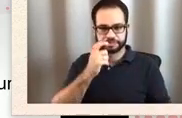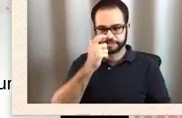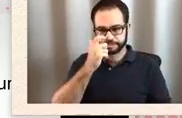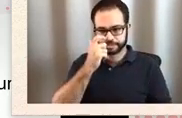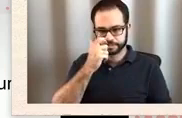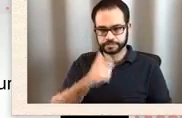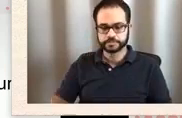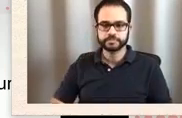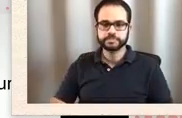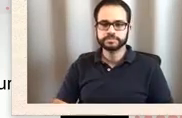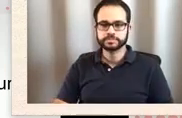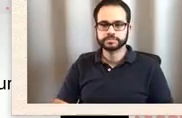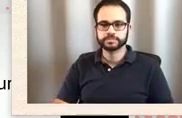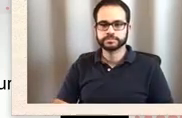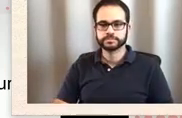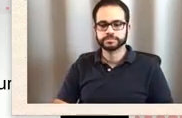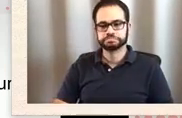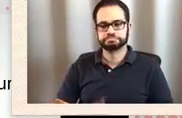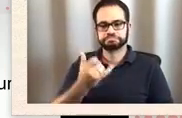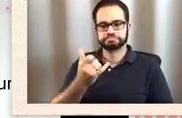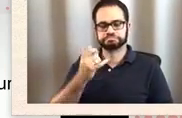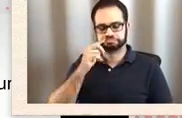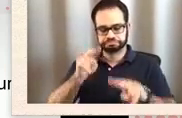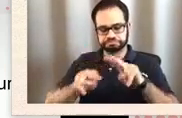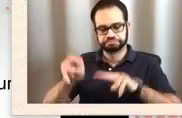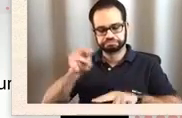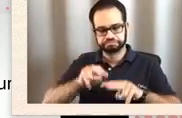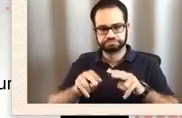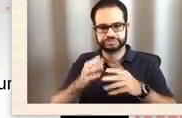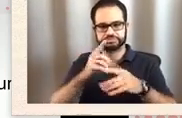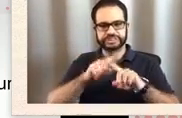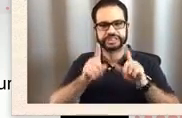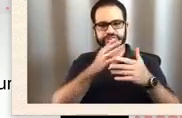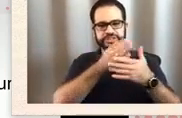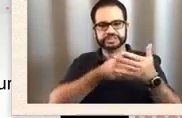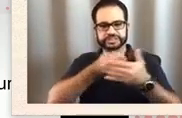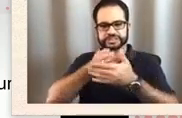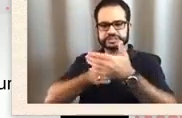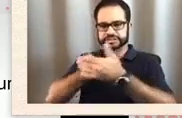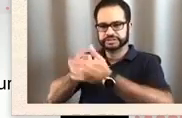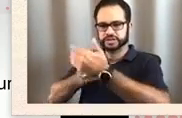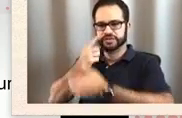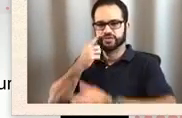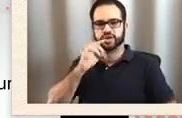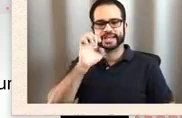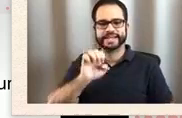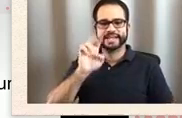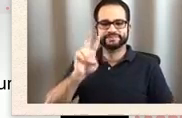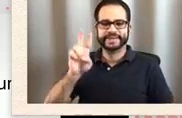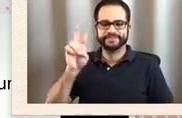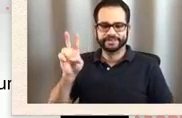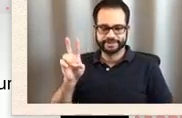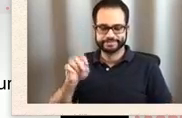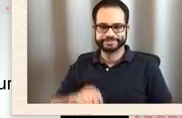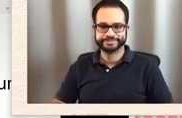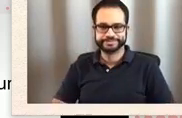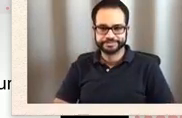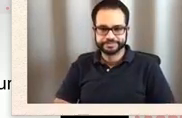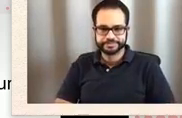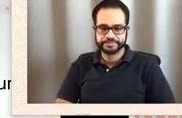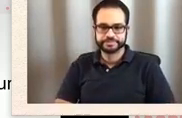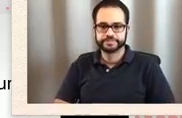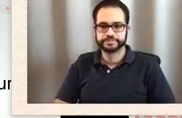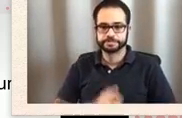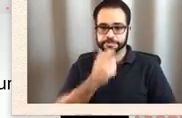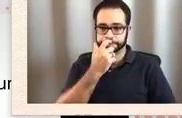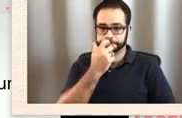Let's take a closer look at the different sections of your EVV mobile site record in these next few slides. Again, this is